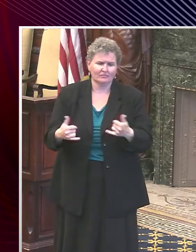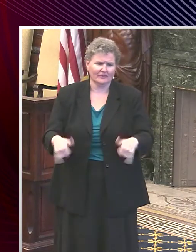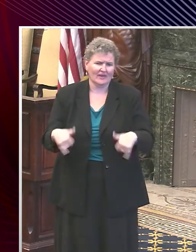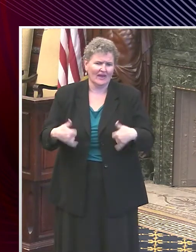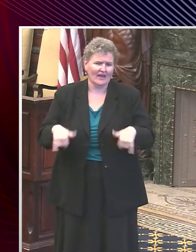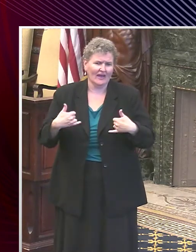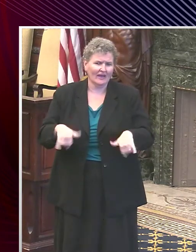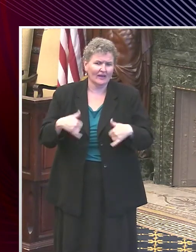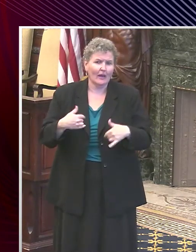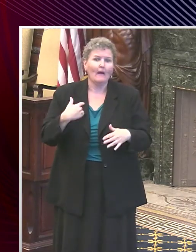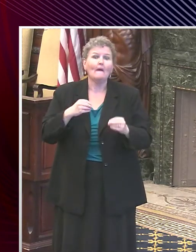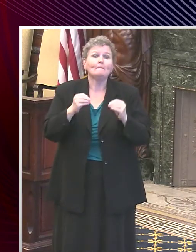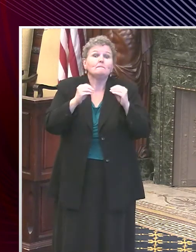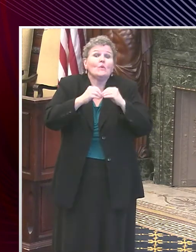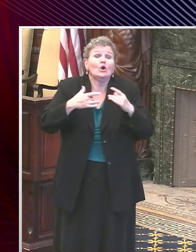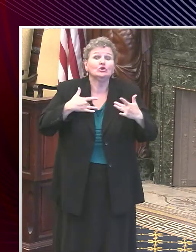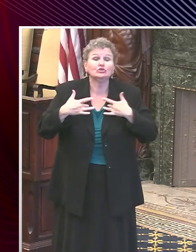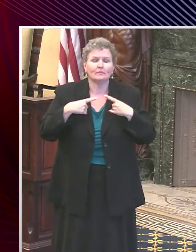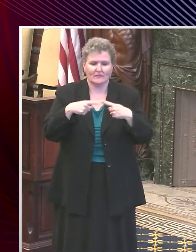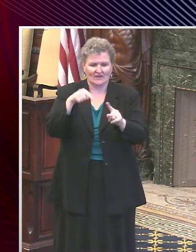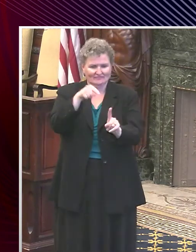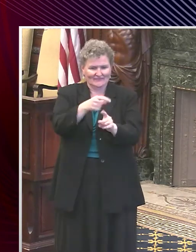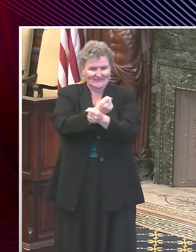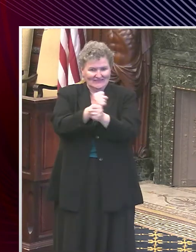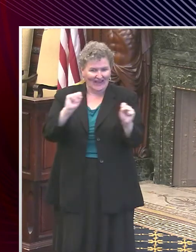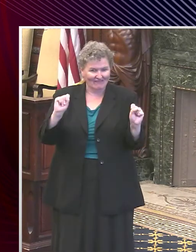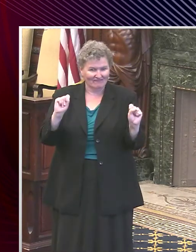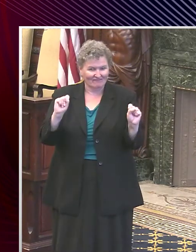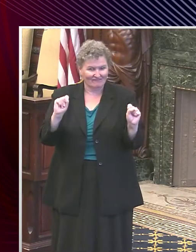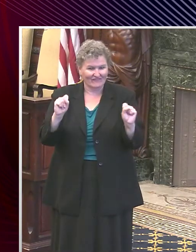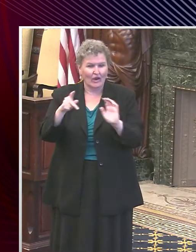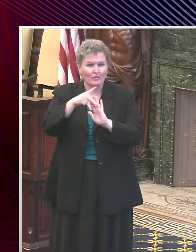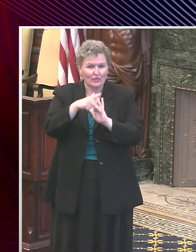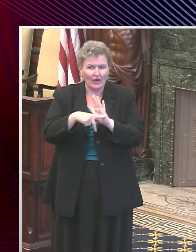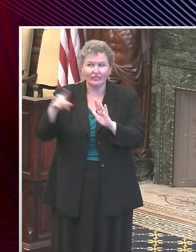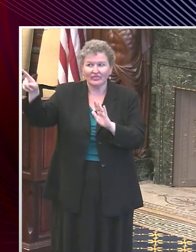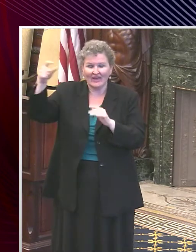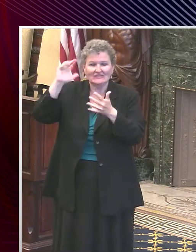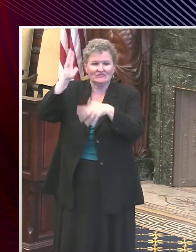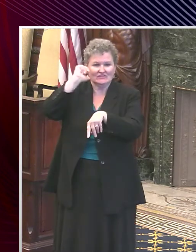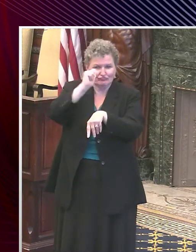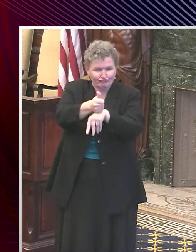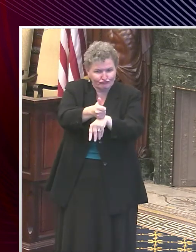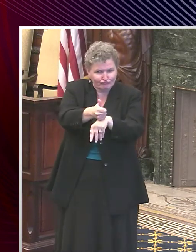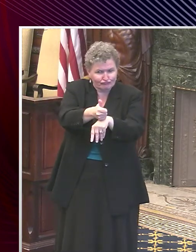about the safety procedures that they're using day in and day out to prevent spread amongst those team members.